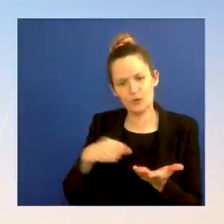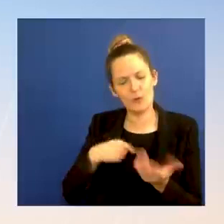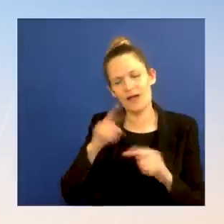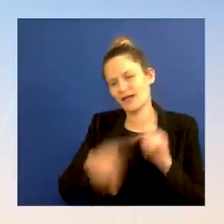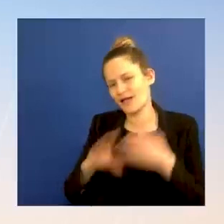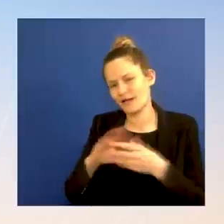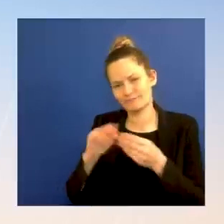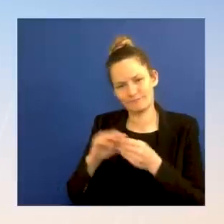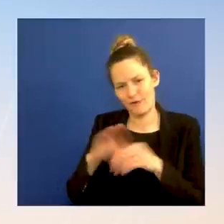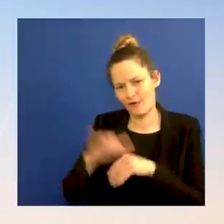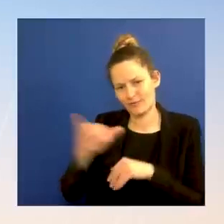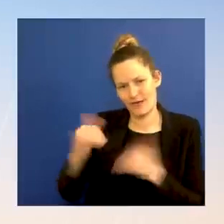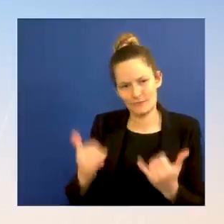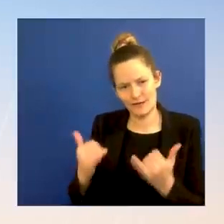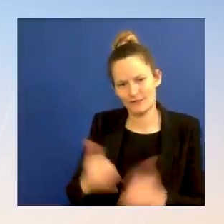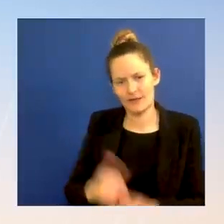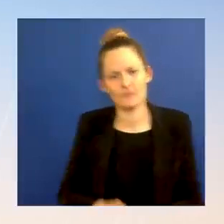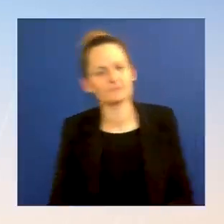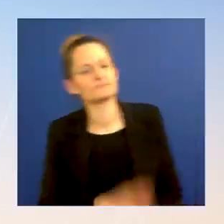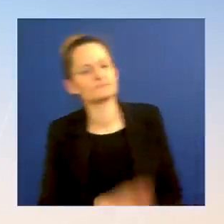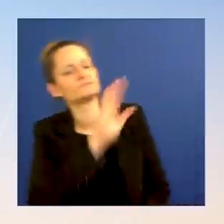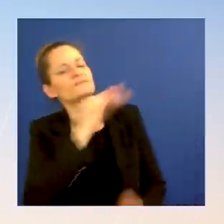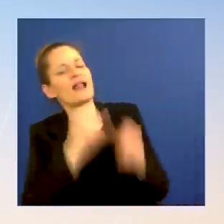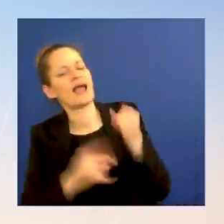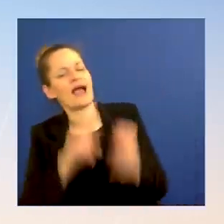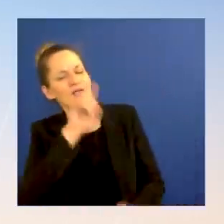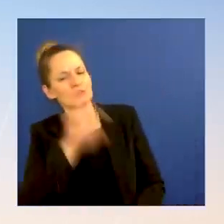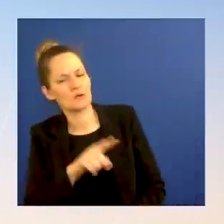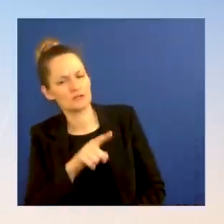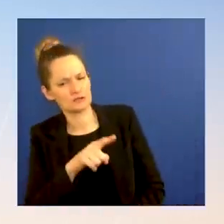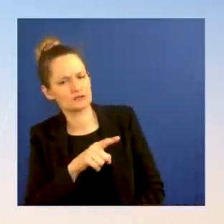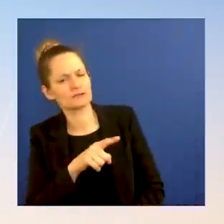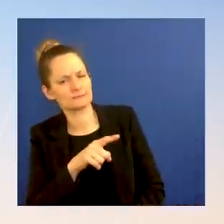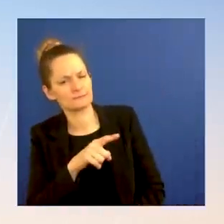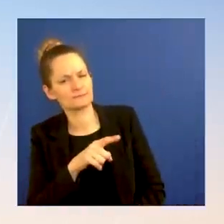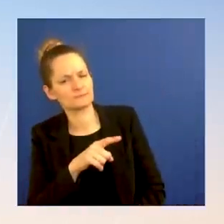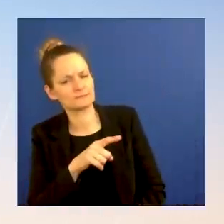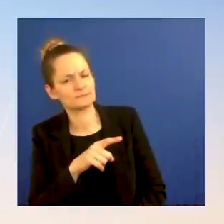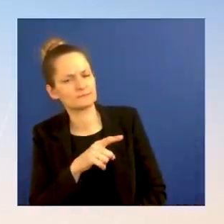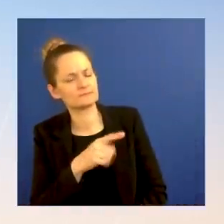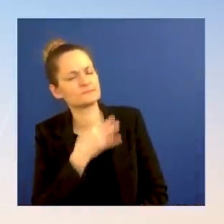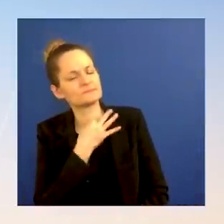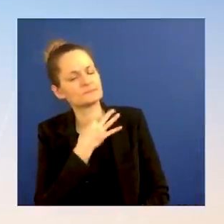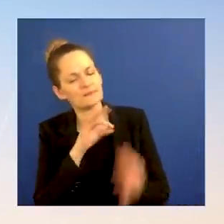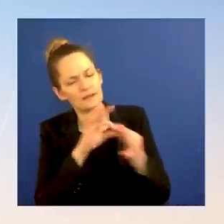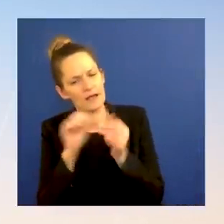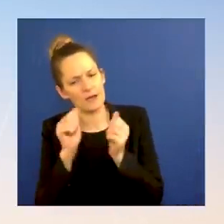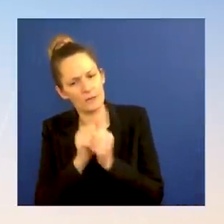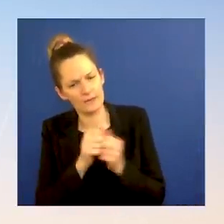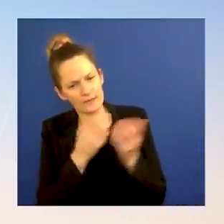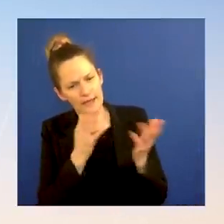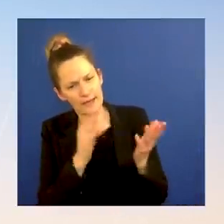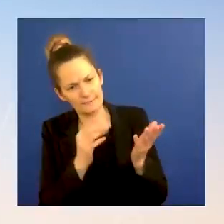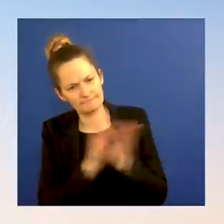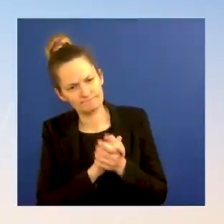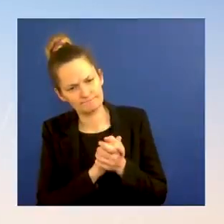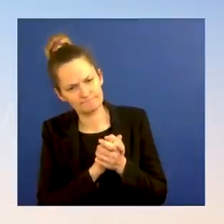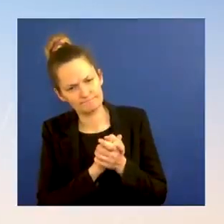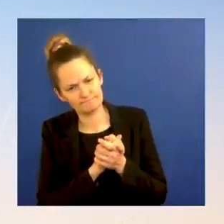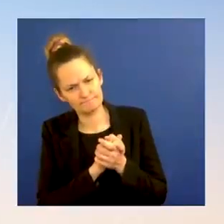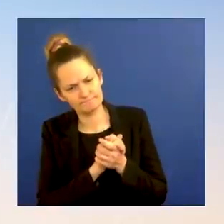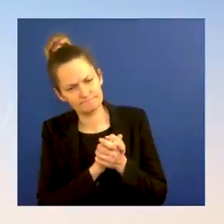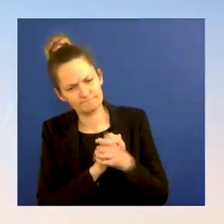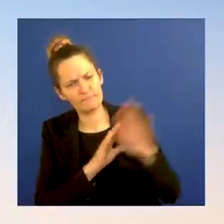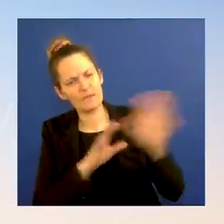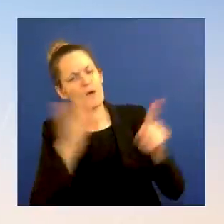a follow-up on Phil's question. So, on the question of why it is that we have not seen more cyber